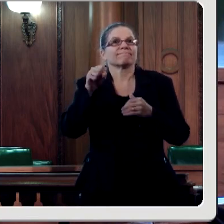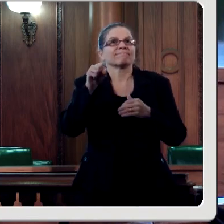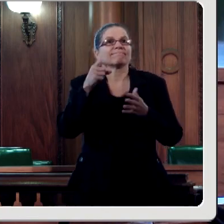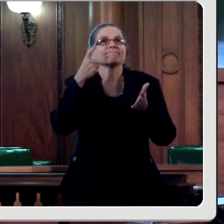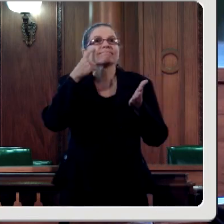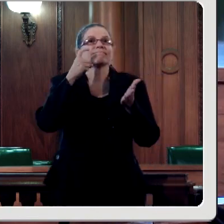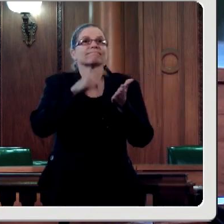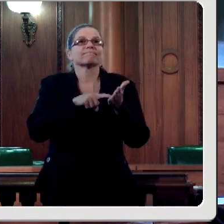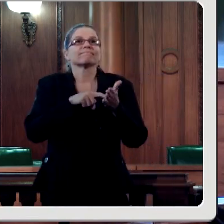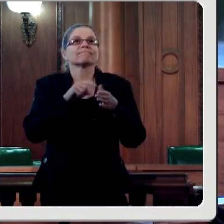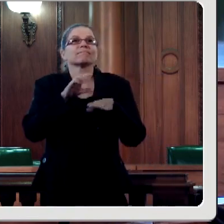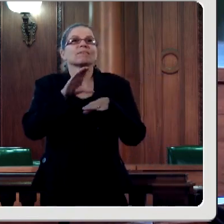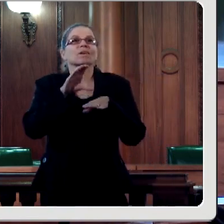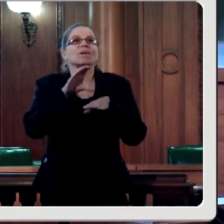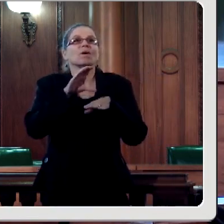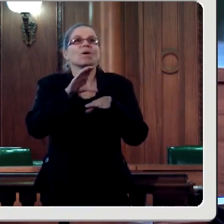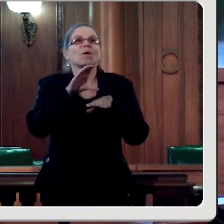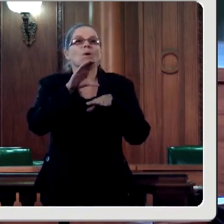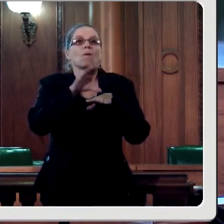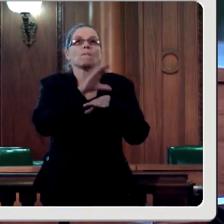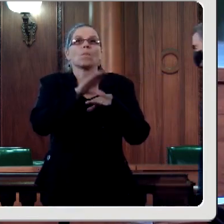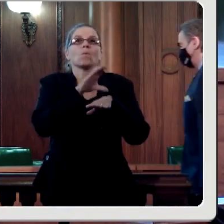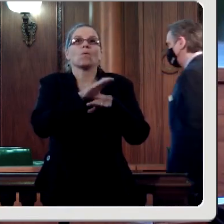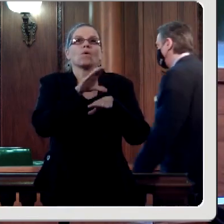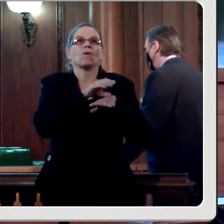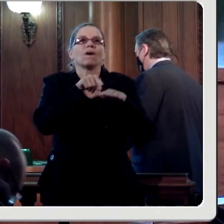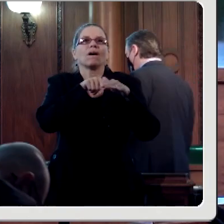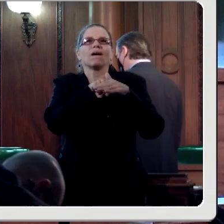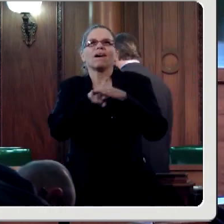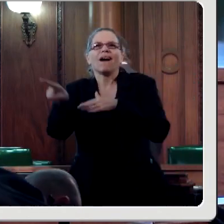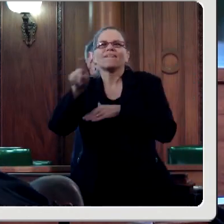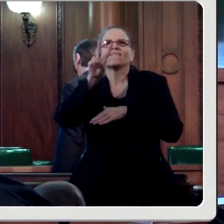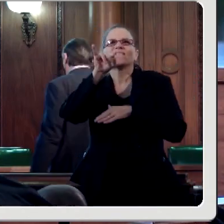Public Schools, Dan Warwick.